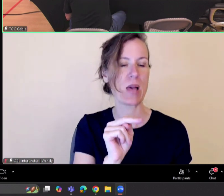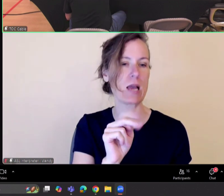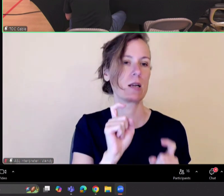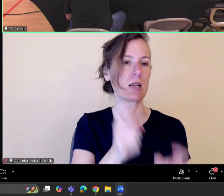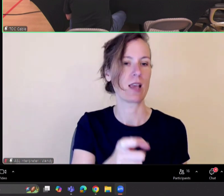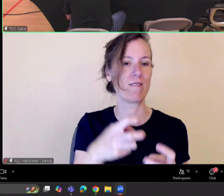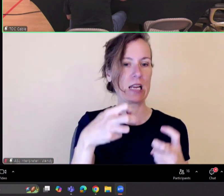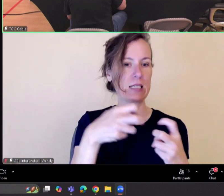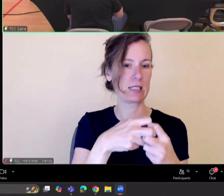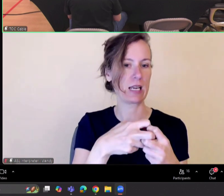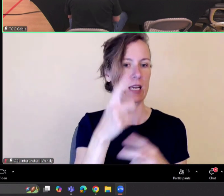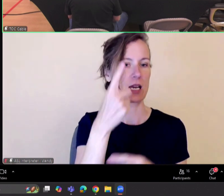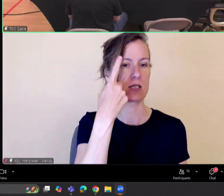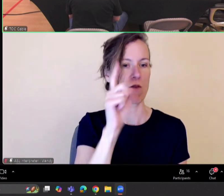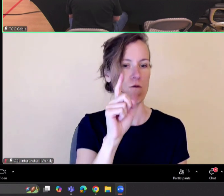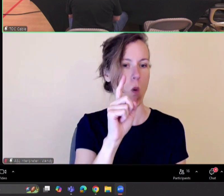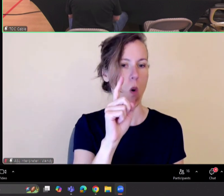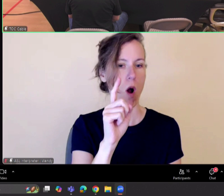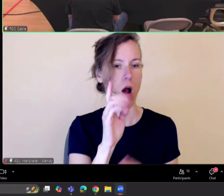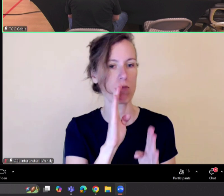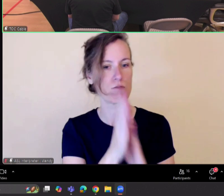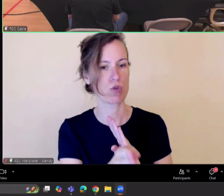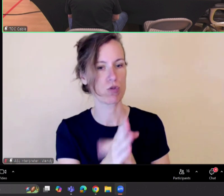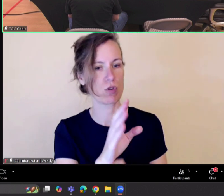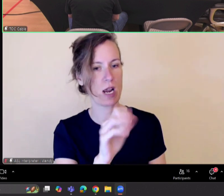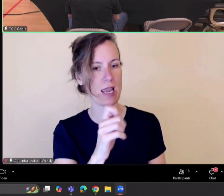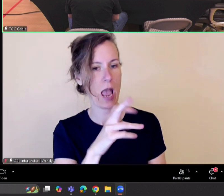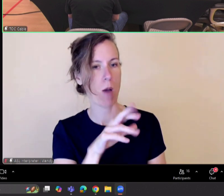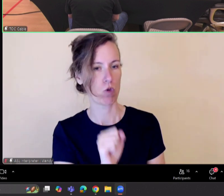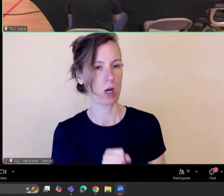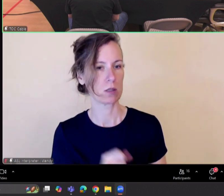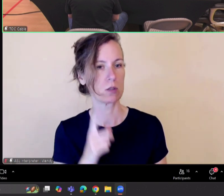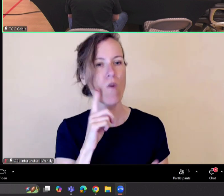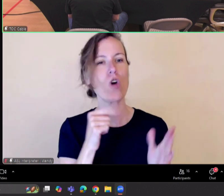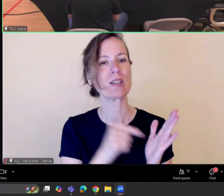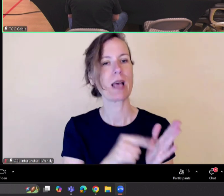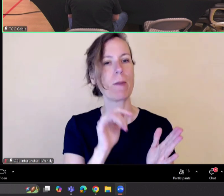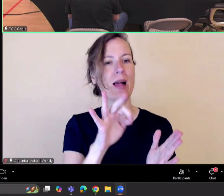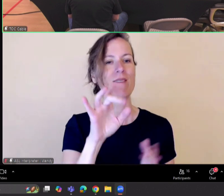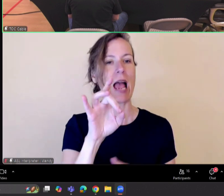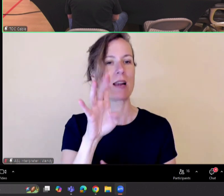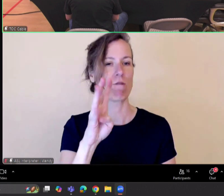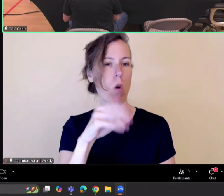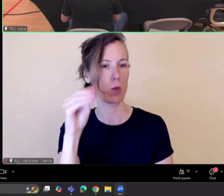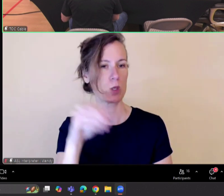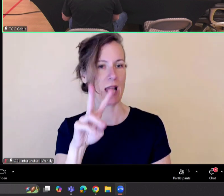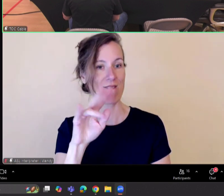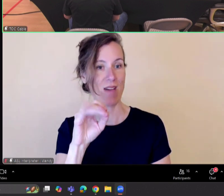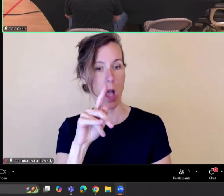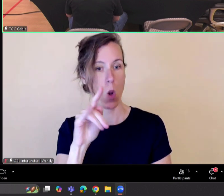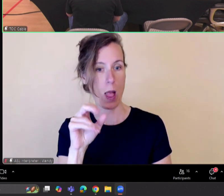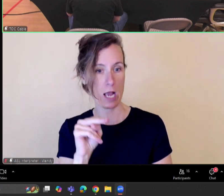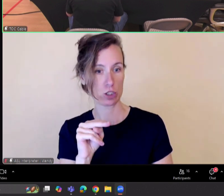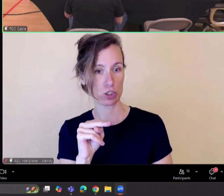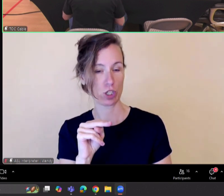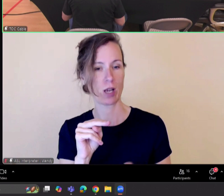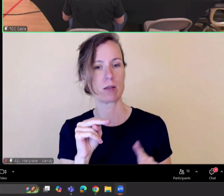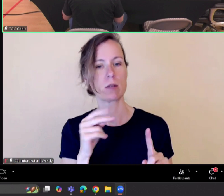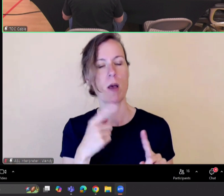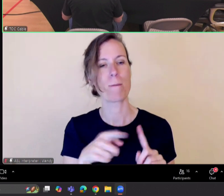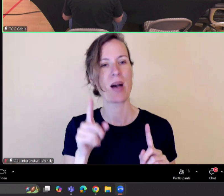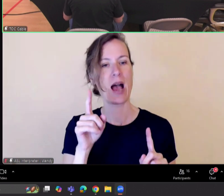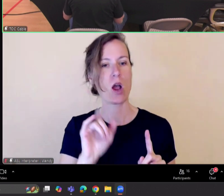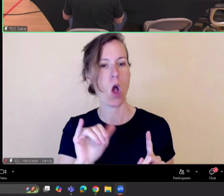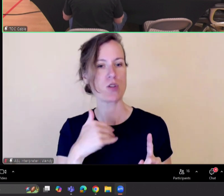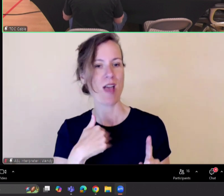So if you say 84% violations, but then you had qualifications that it depends. And so what that